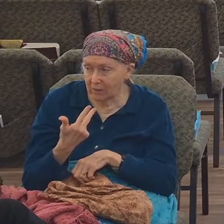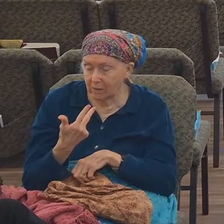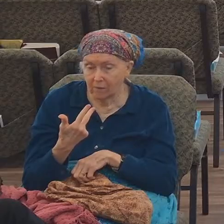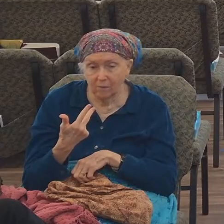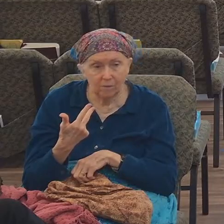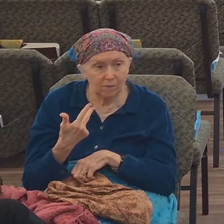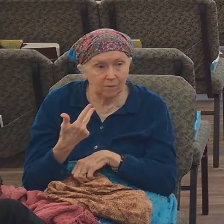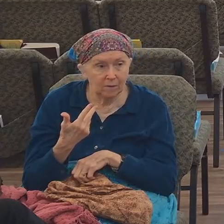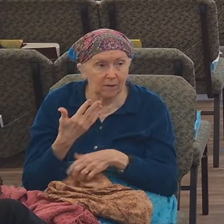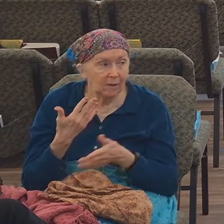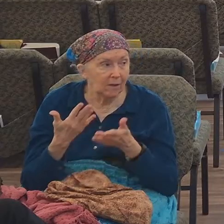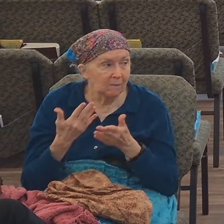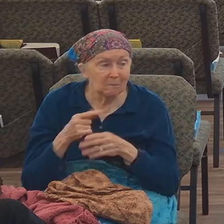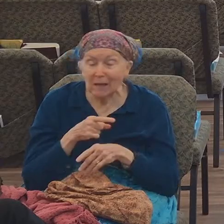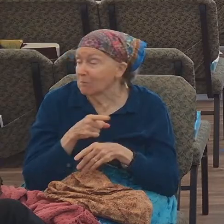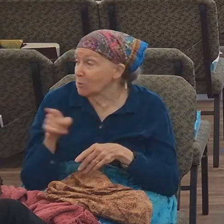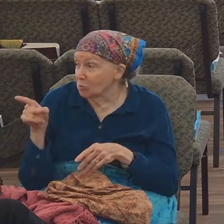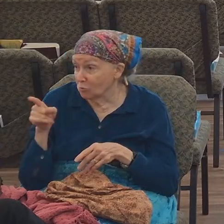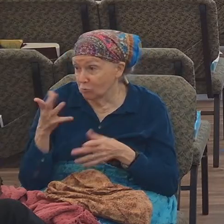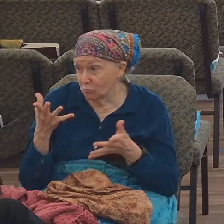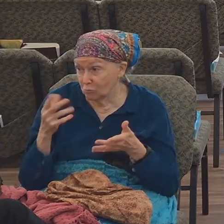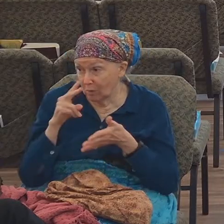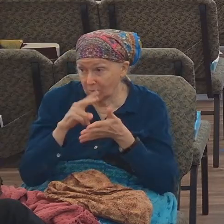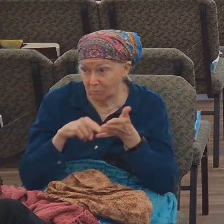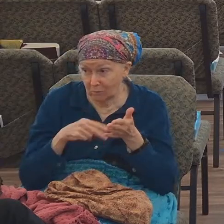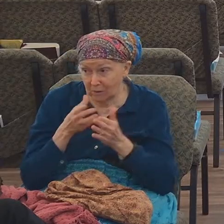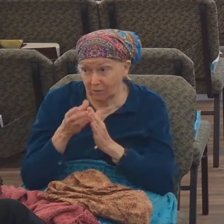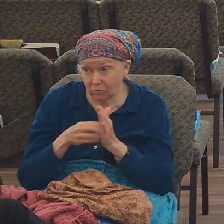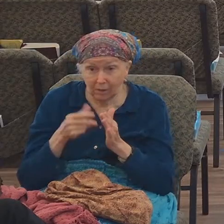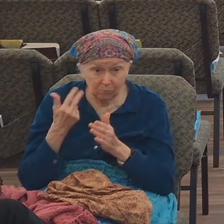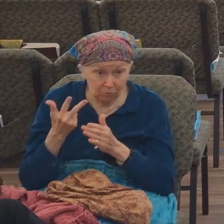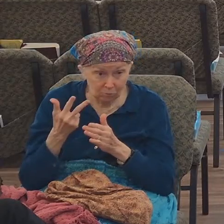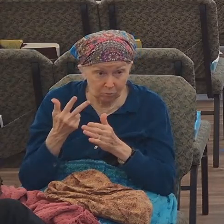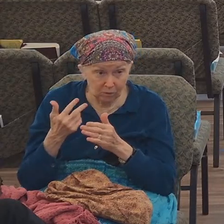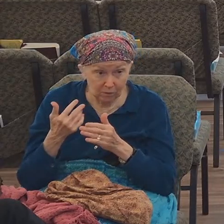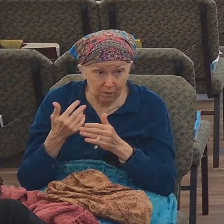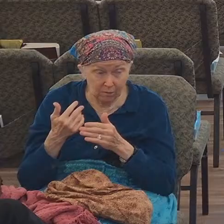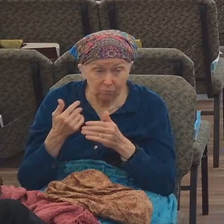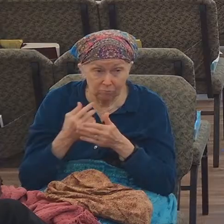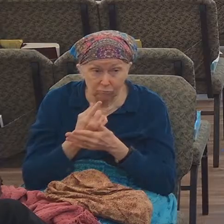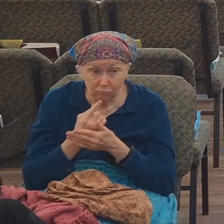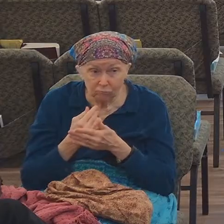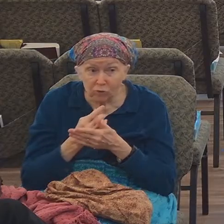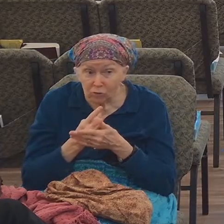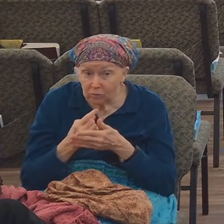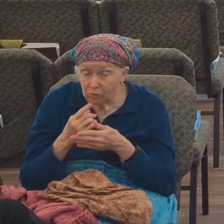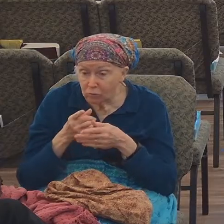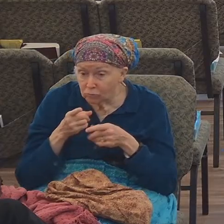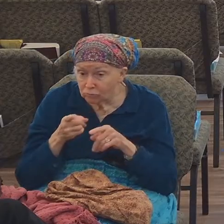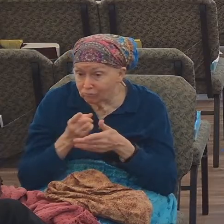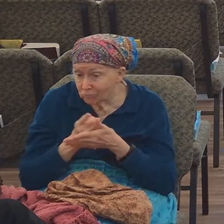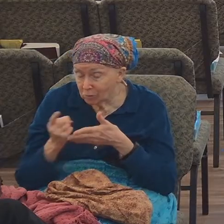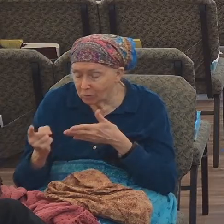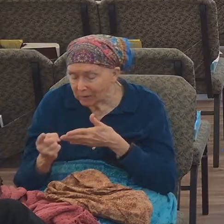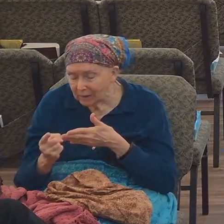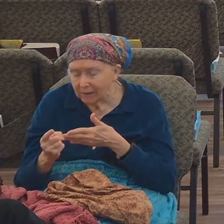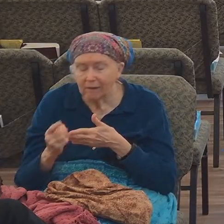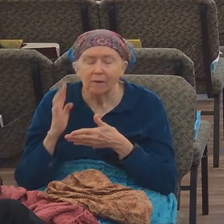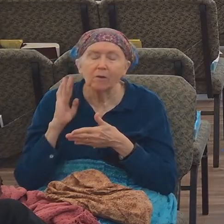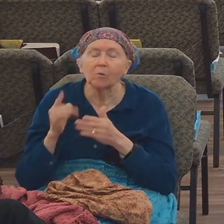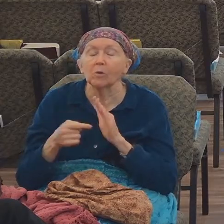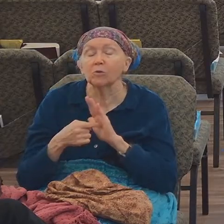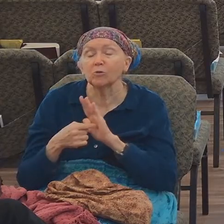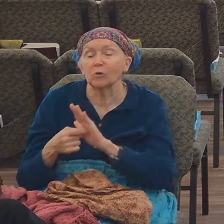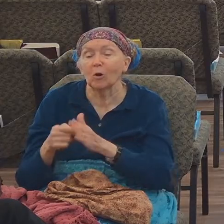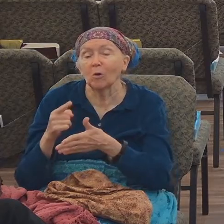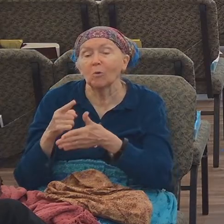So maybe you want to read chapter 3 this week if you get a chance, okay? Because he's going to show what this kind of community does